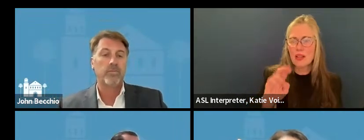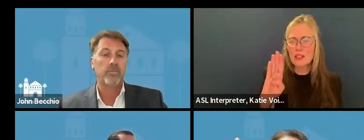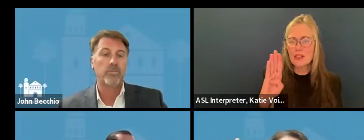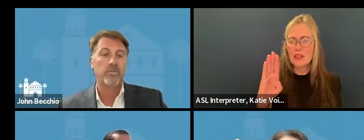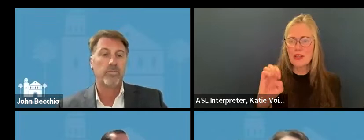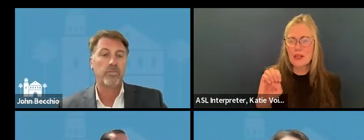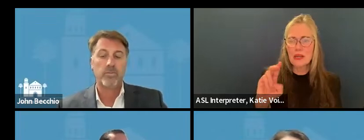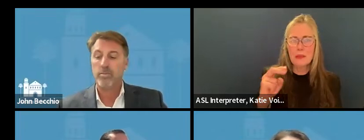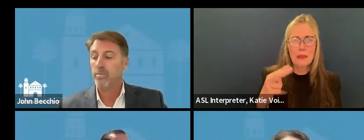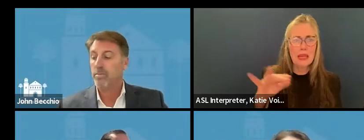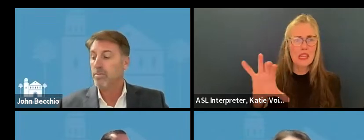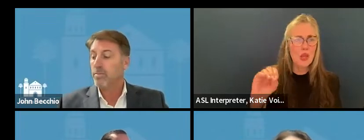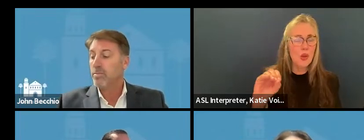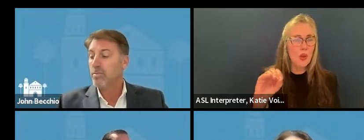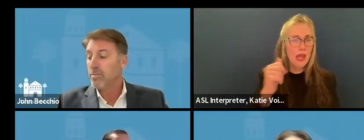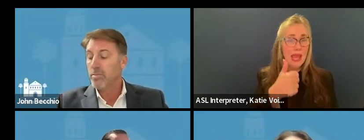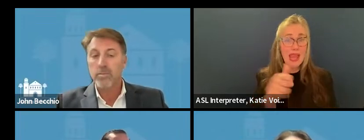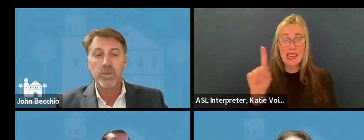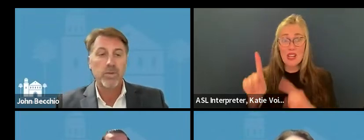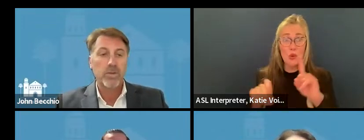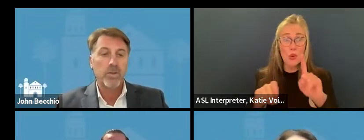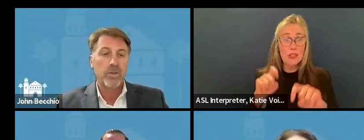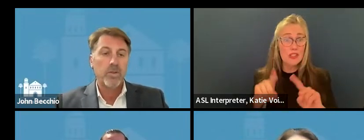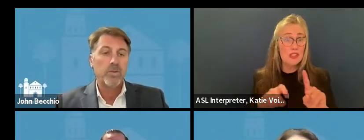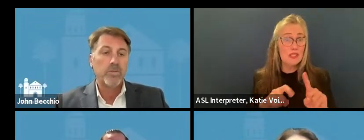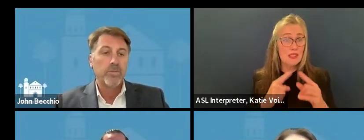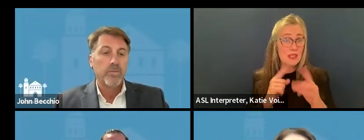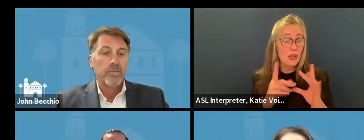members? Oh, Dr. Hilda.